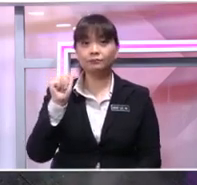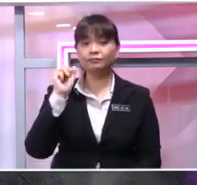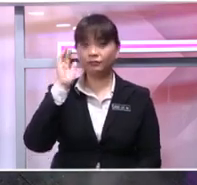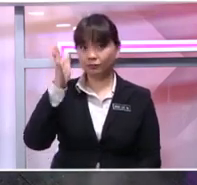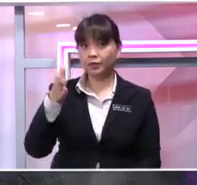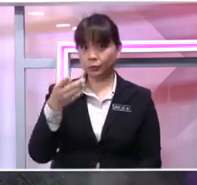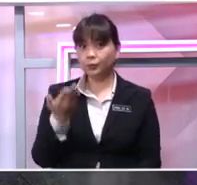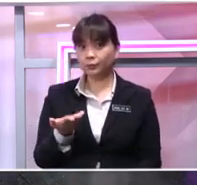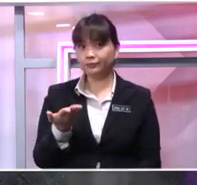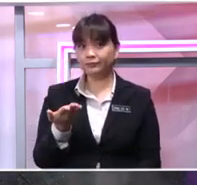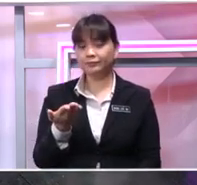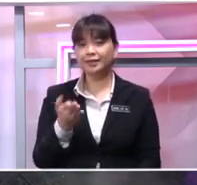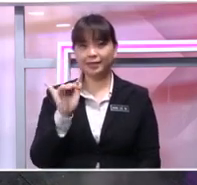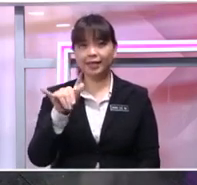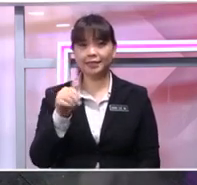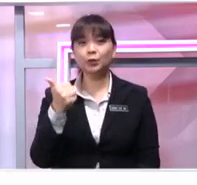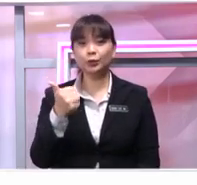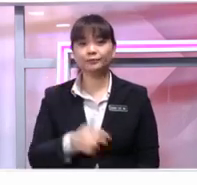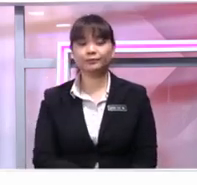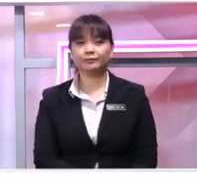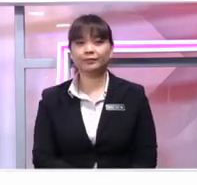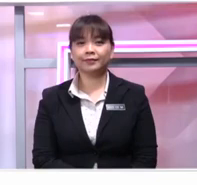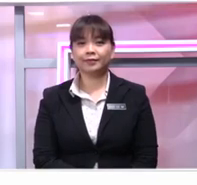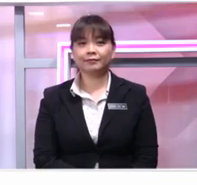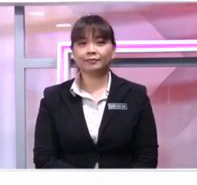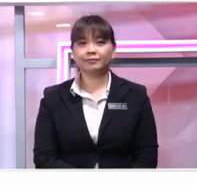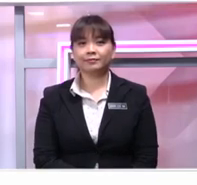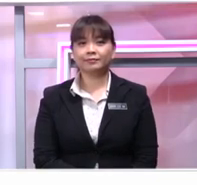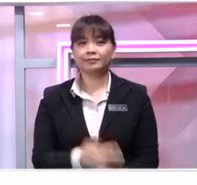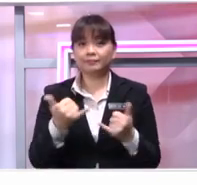Let's go, Hanis. Yeah. Okay, good. Let's hear you up.